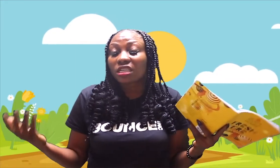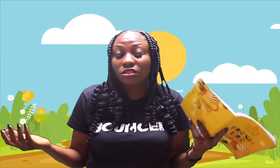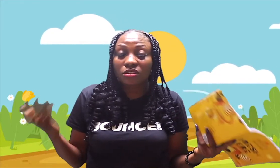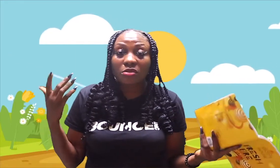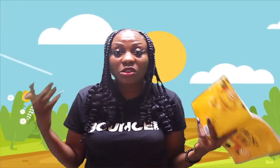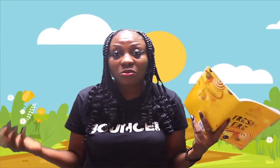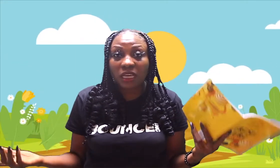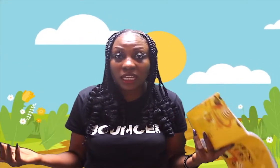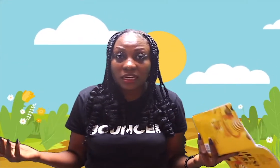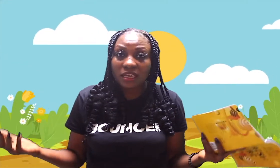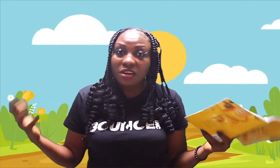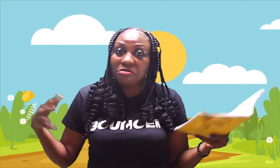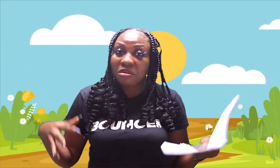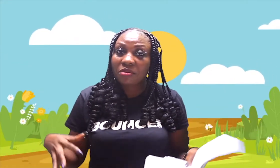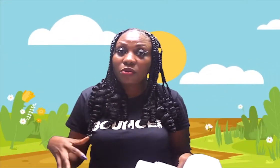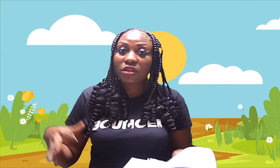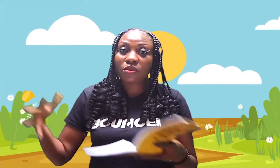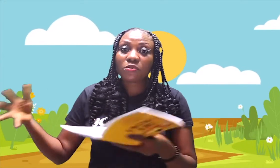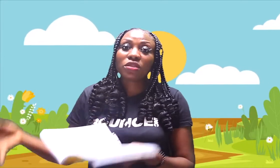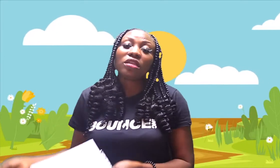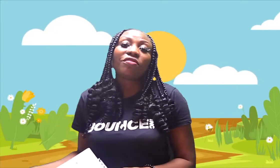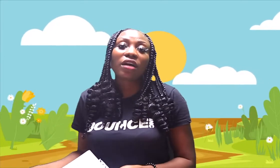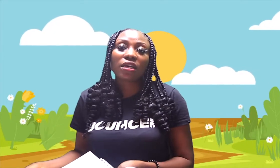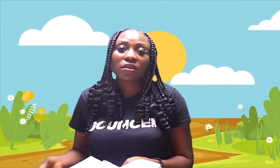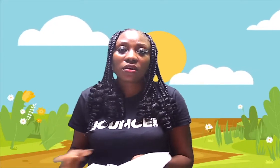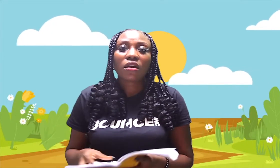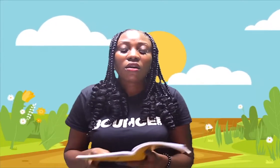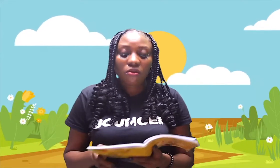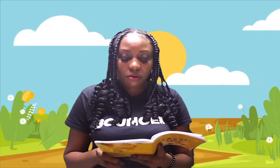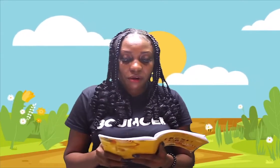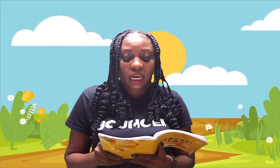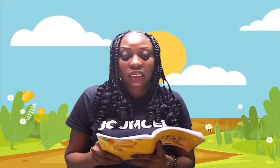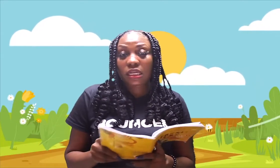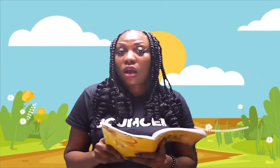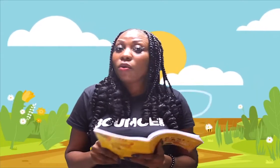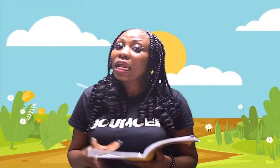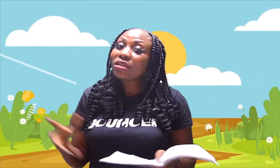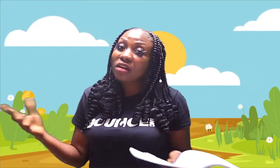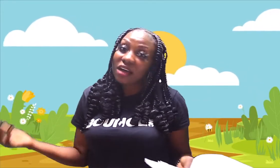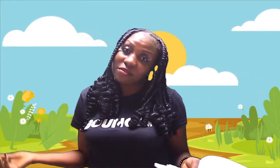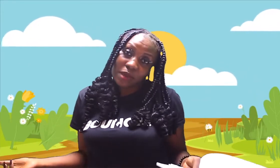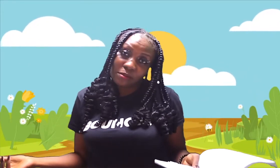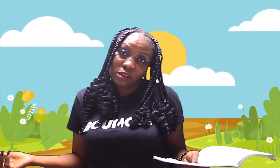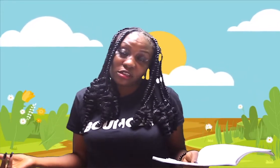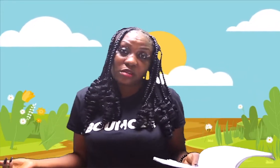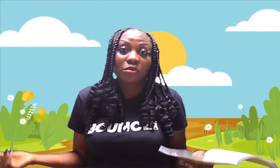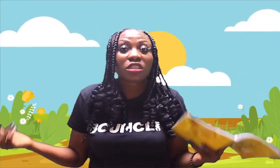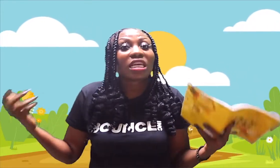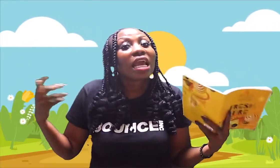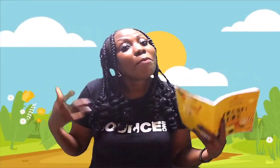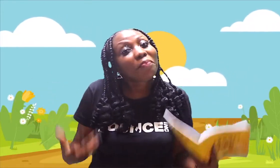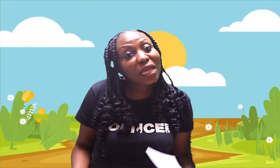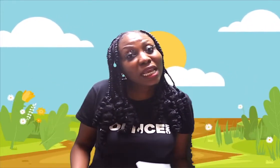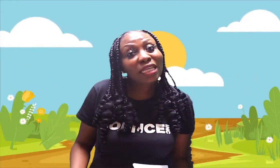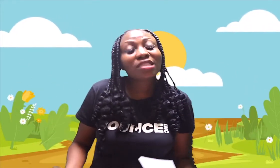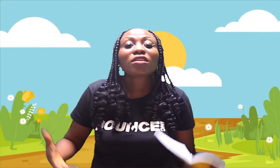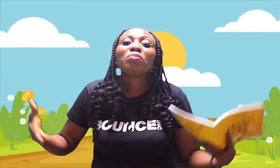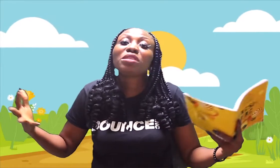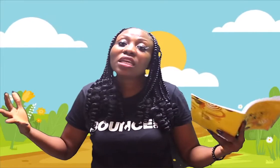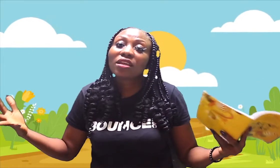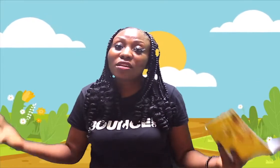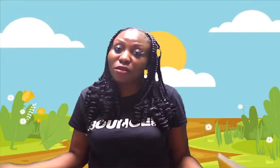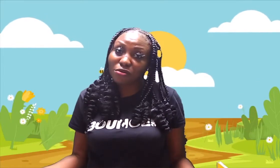Like Shadrach is just coming to my head. Remember when they were put in the fire? Alright. Well, I don't have a biblical name, but it